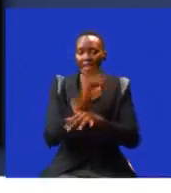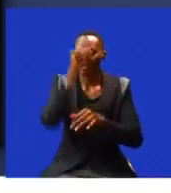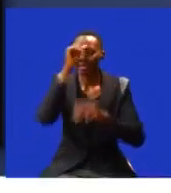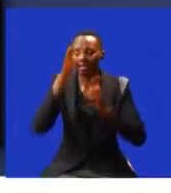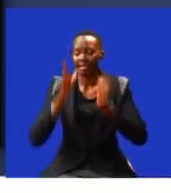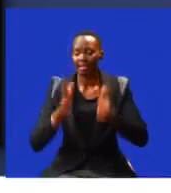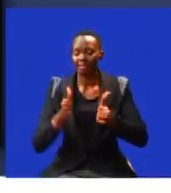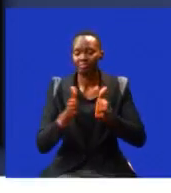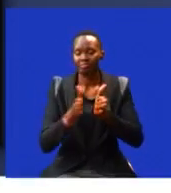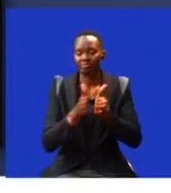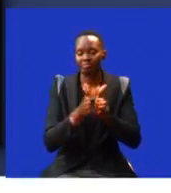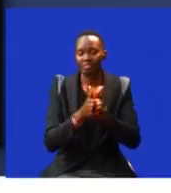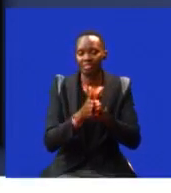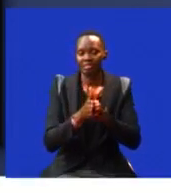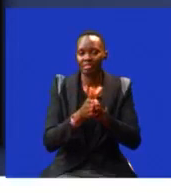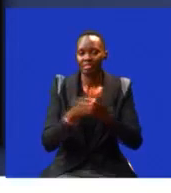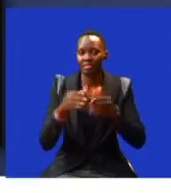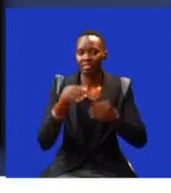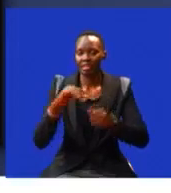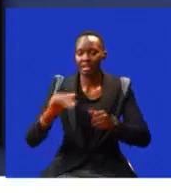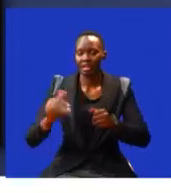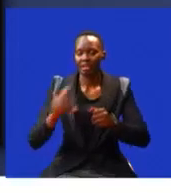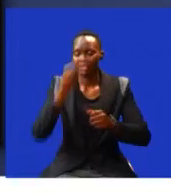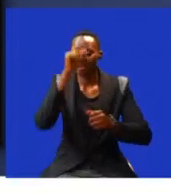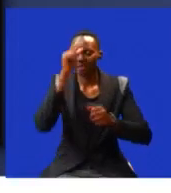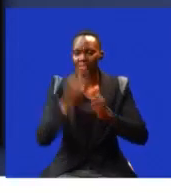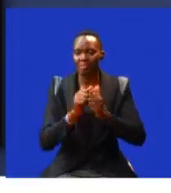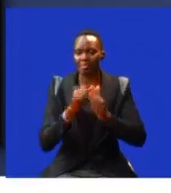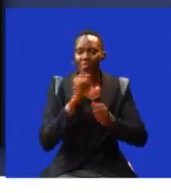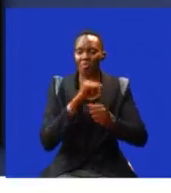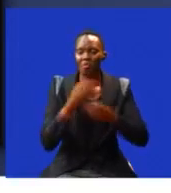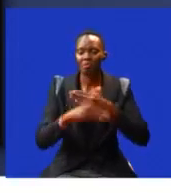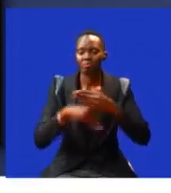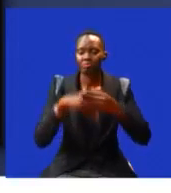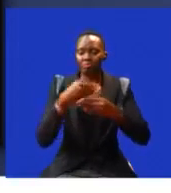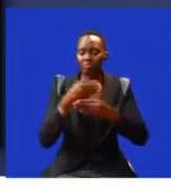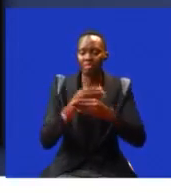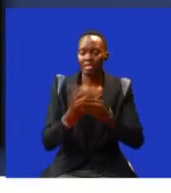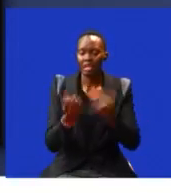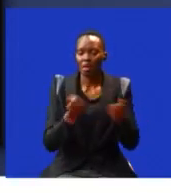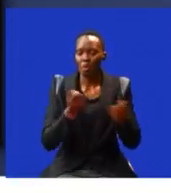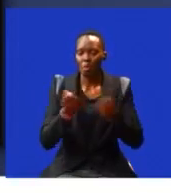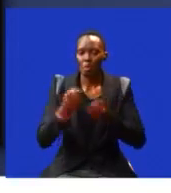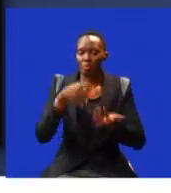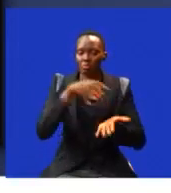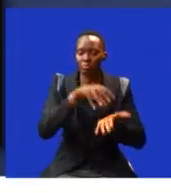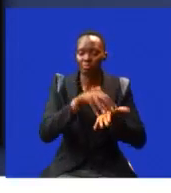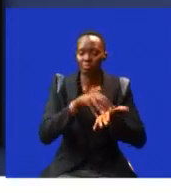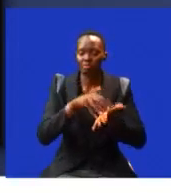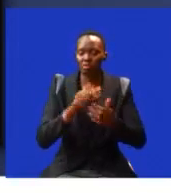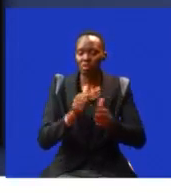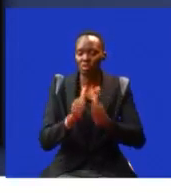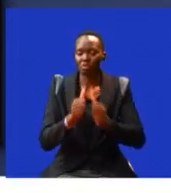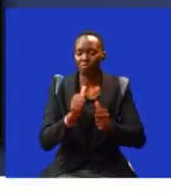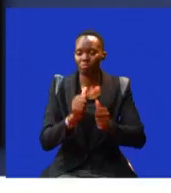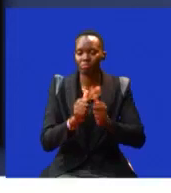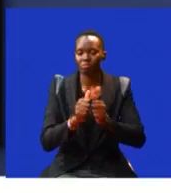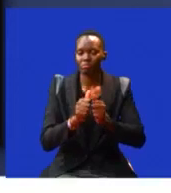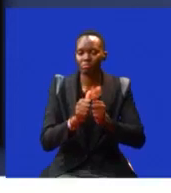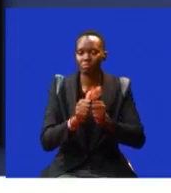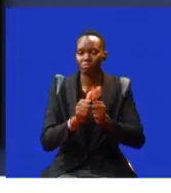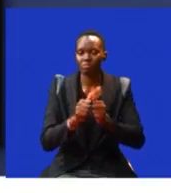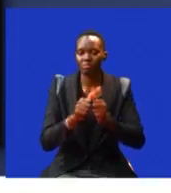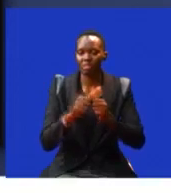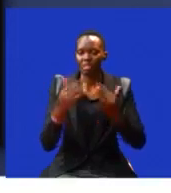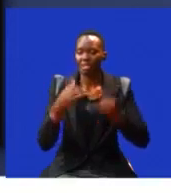Nyang'nyong'o kod piny owacho mare mar mondo mi otiek gedo mag kar yiengo nyamburko mane Nyamasaria ma osechung' kuom igni maromo ang'wen. Oganda go